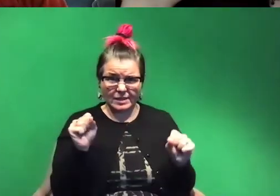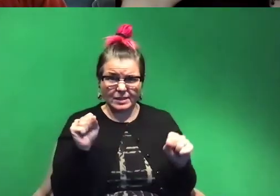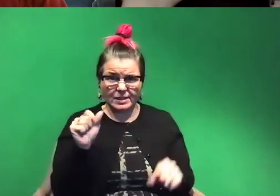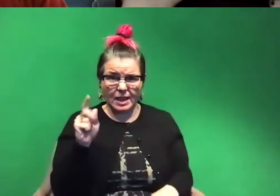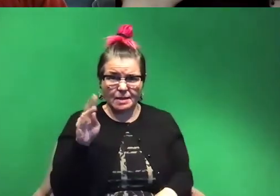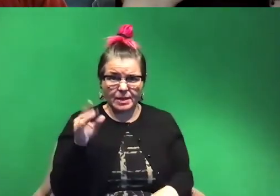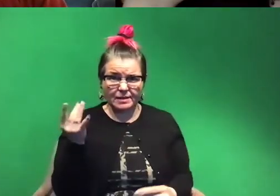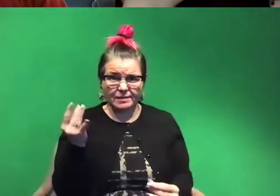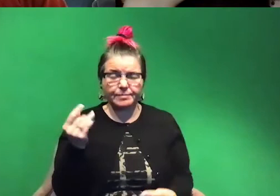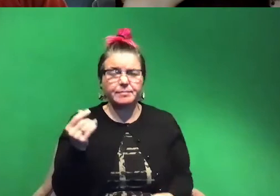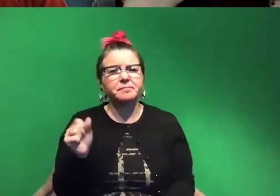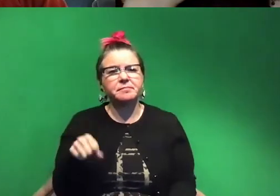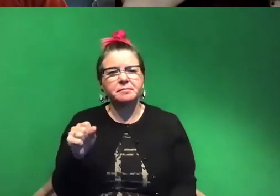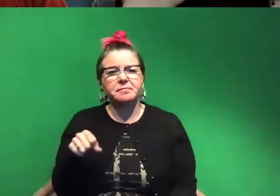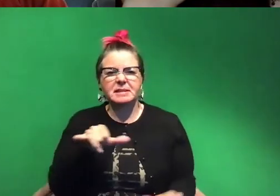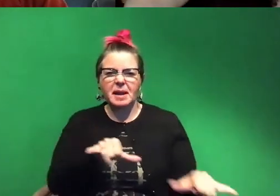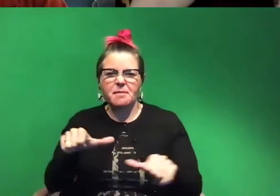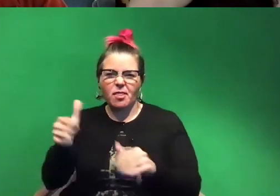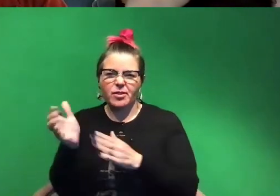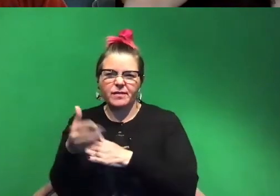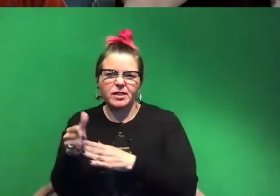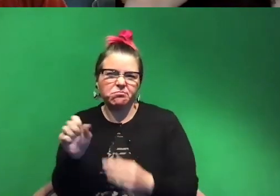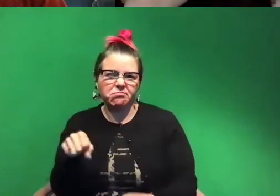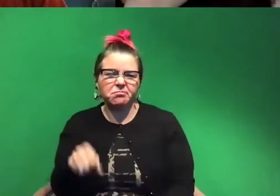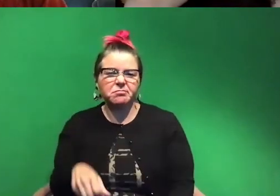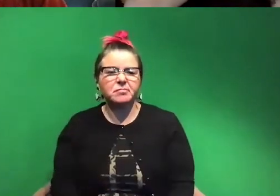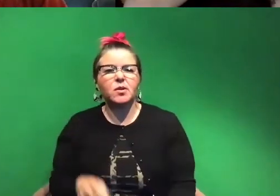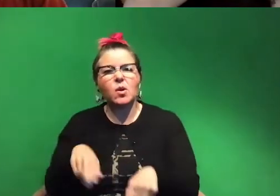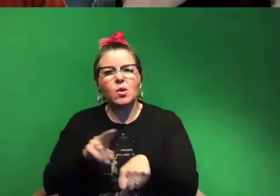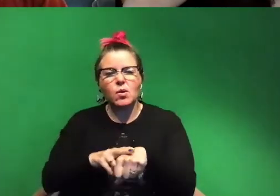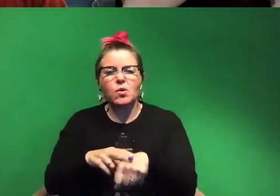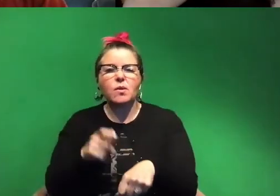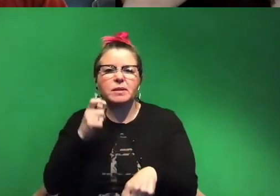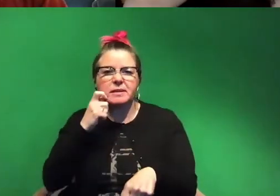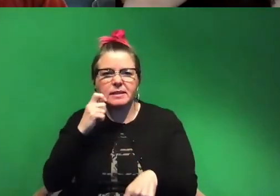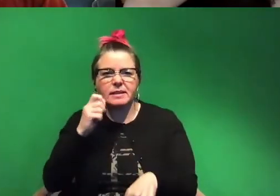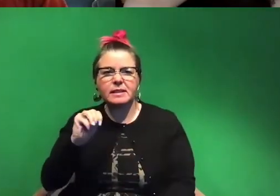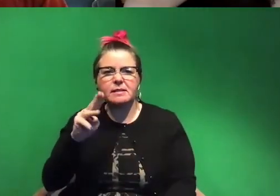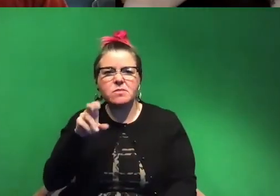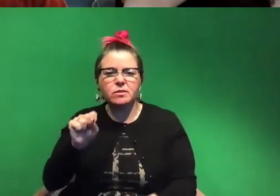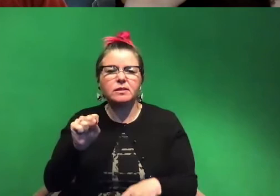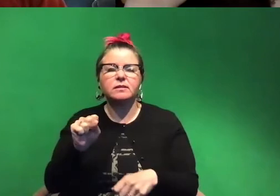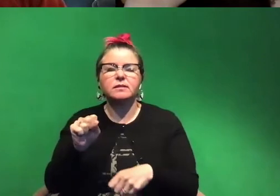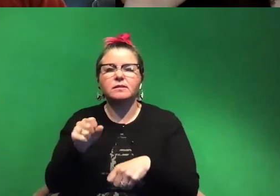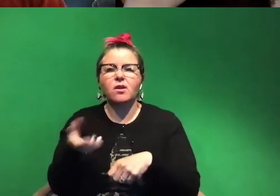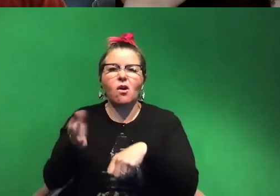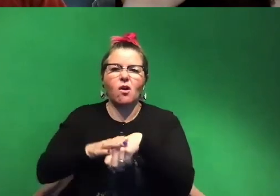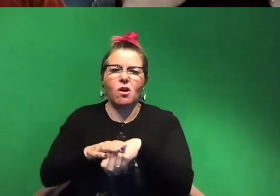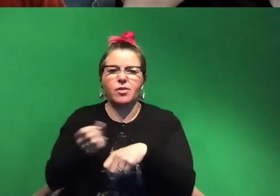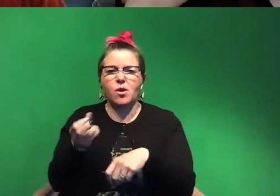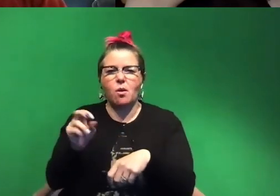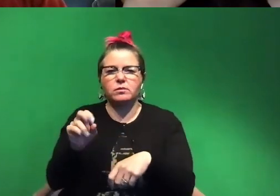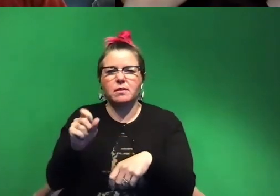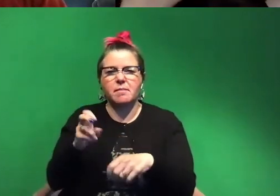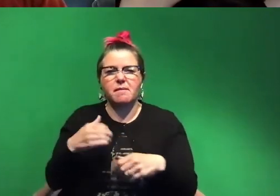think it feels as slimy as any other fish. They have normal epidermal mucus on top of the slime that they produce.